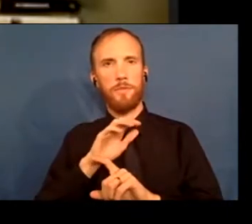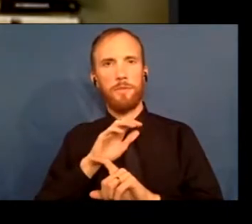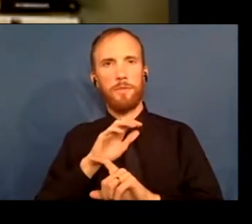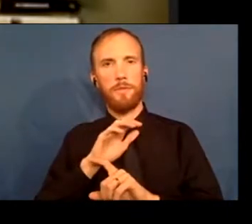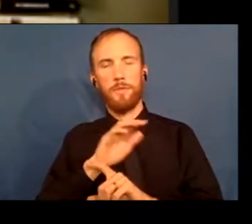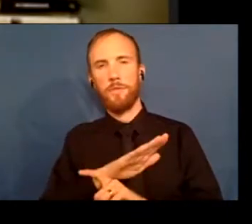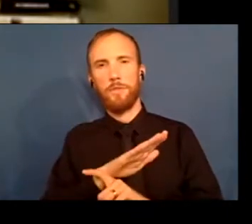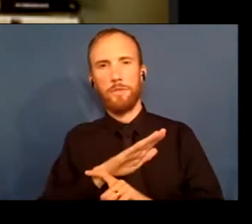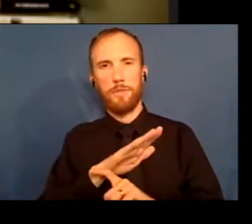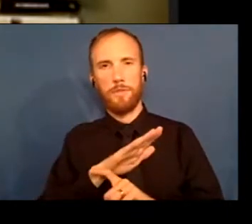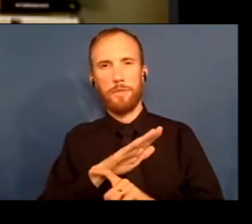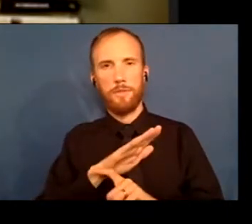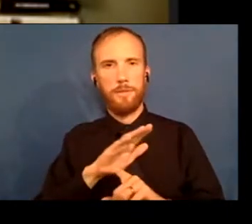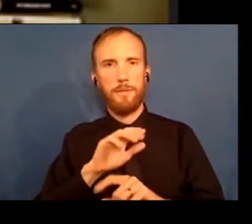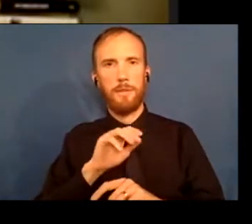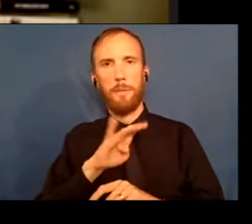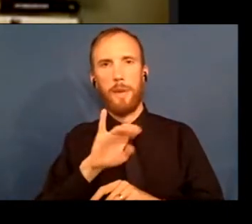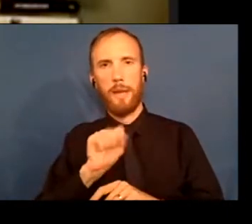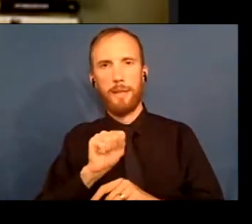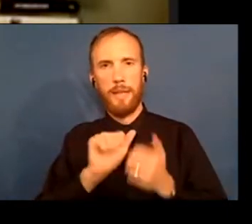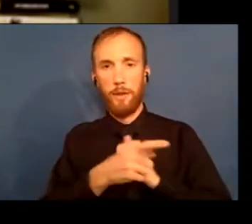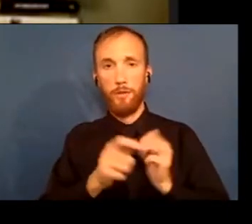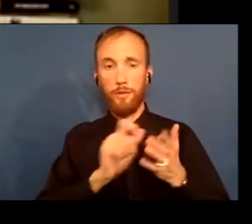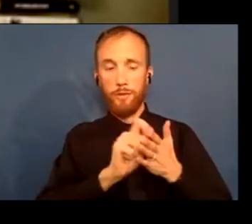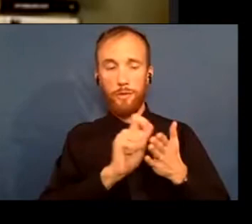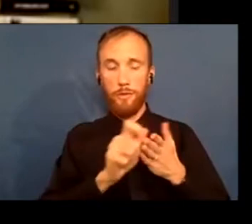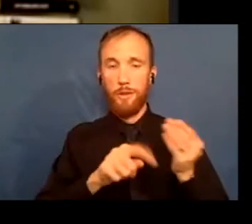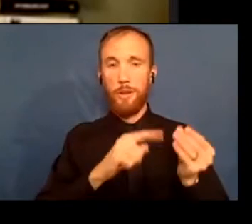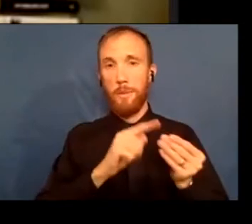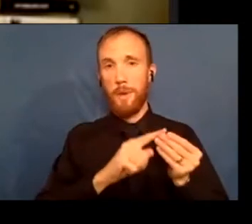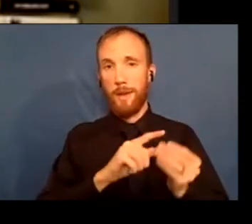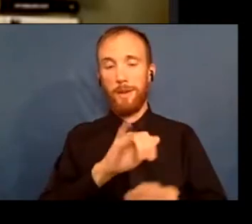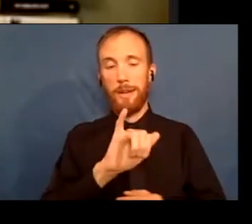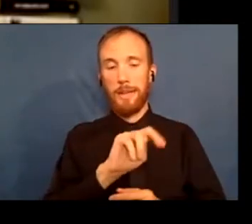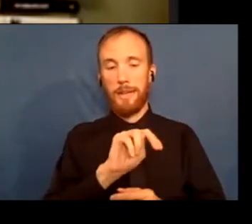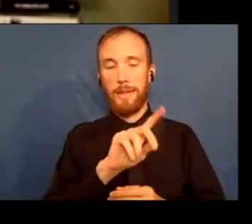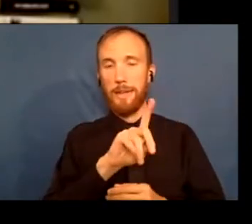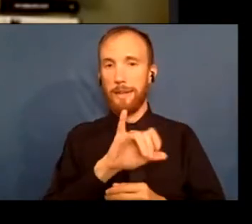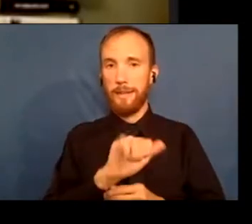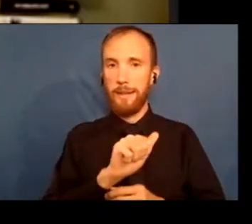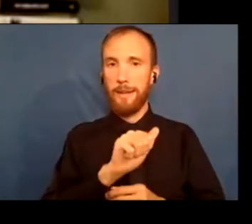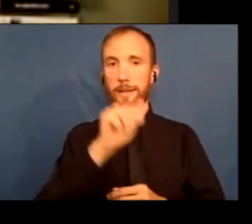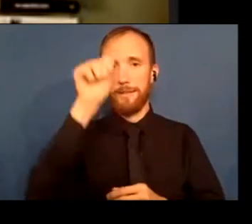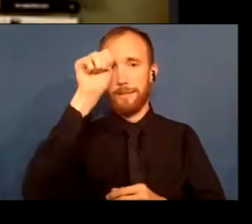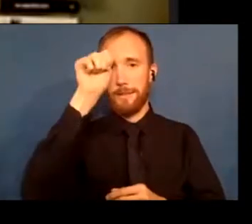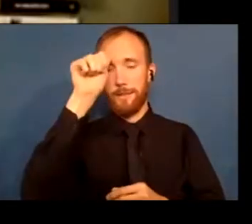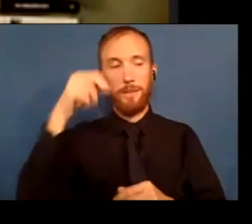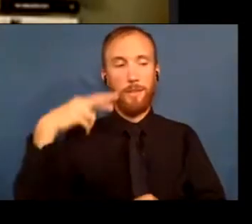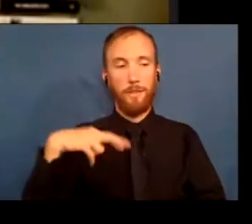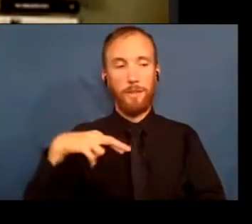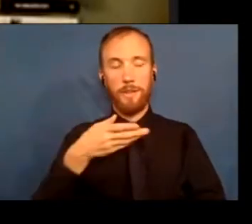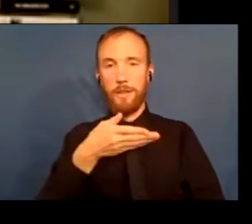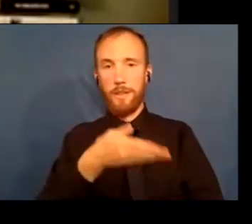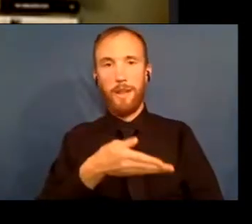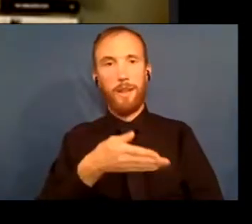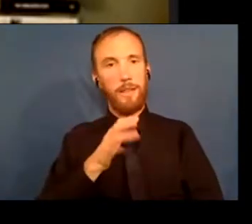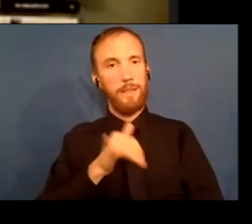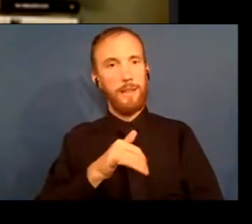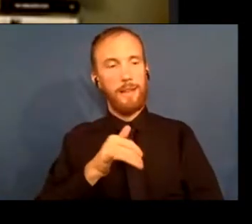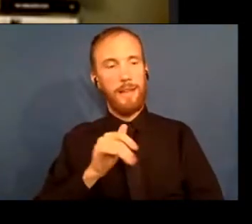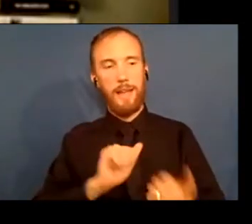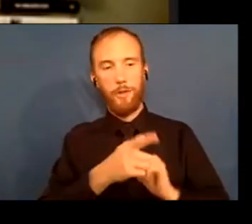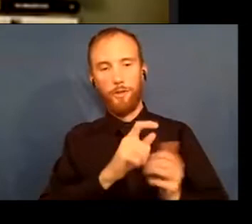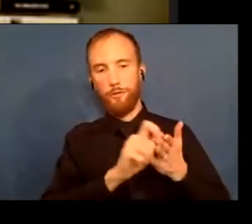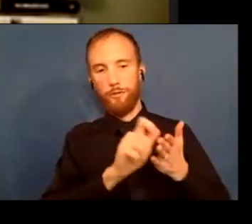India and religion in India depicts what we might charitably call bias, but